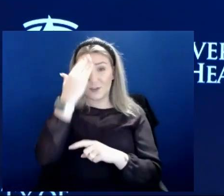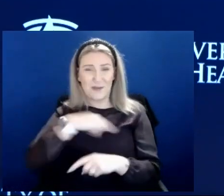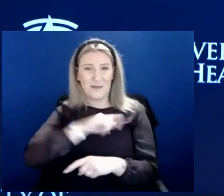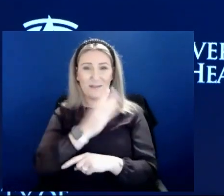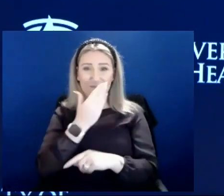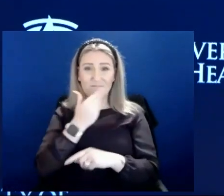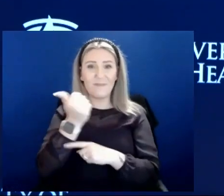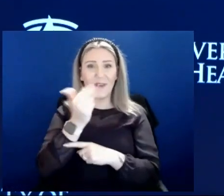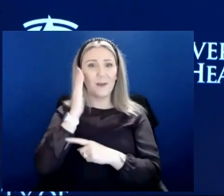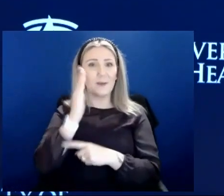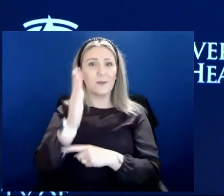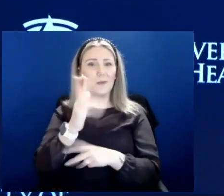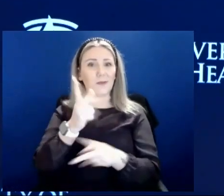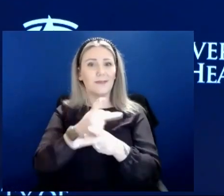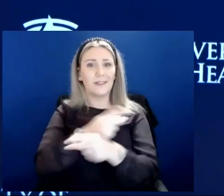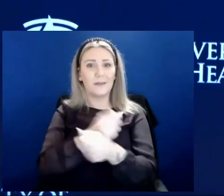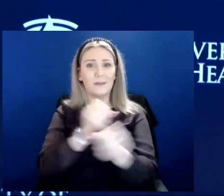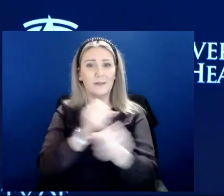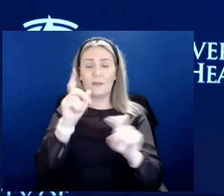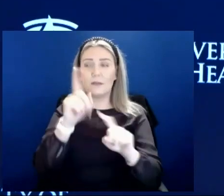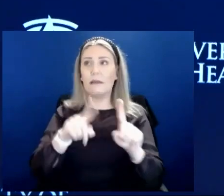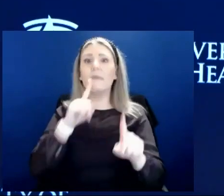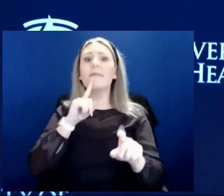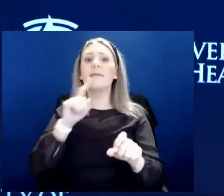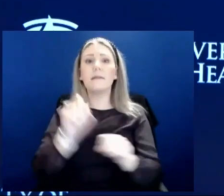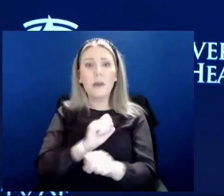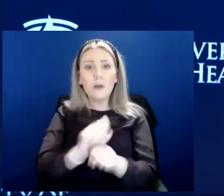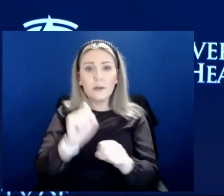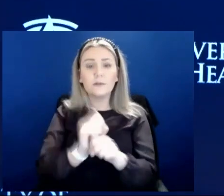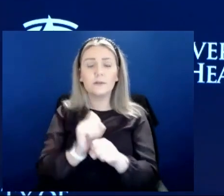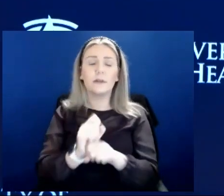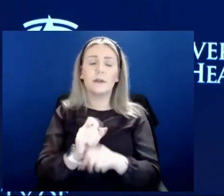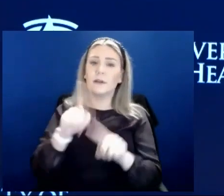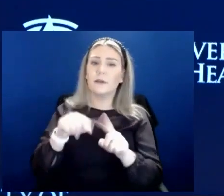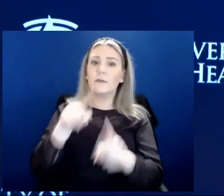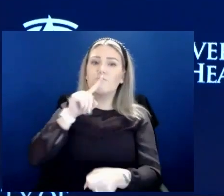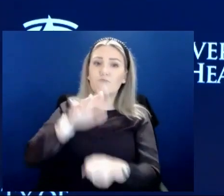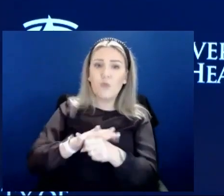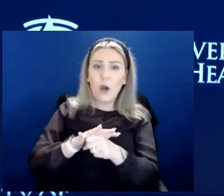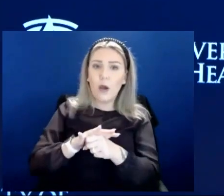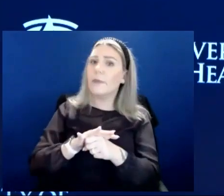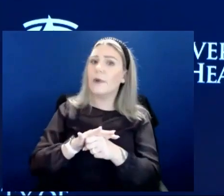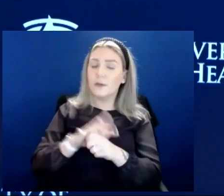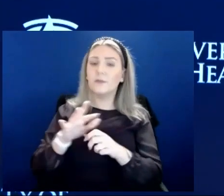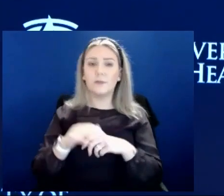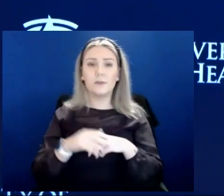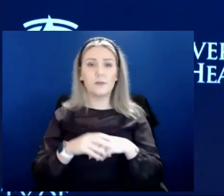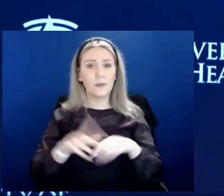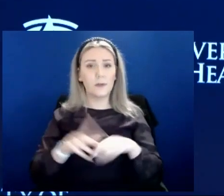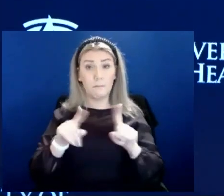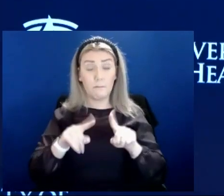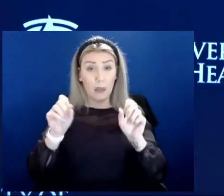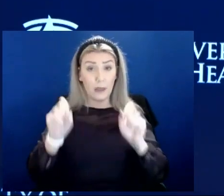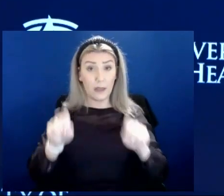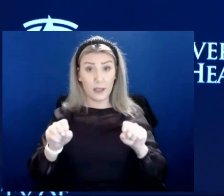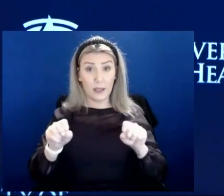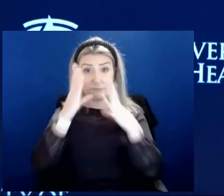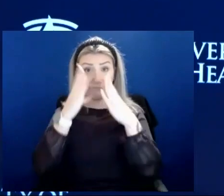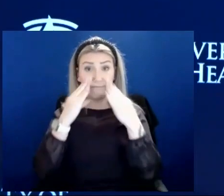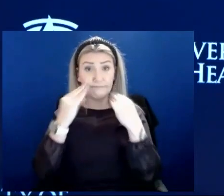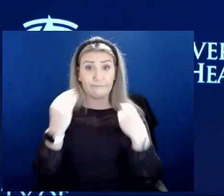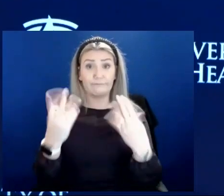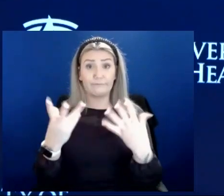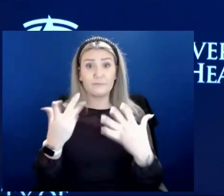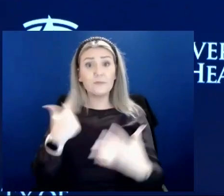safe. We can't guarantee anything, we can't promise anything, but we can let them know that we will